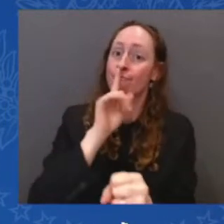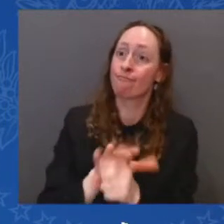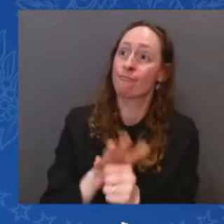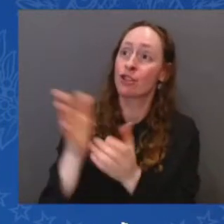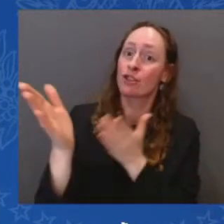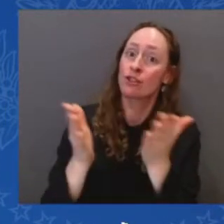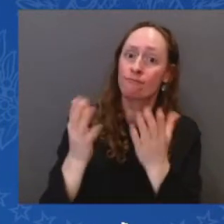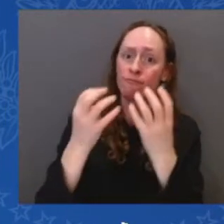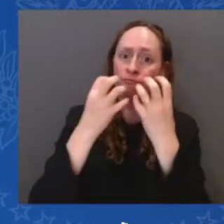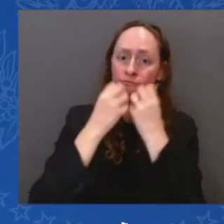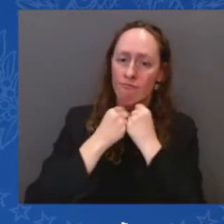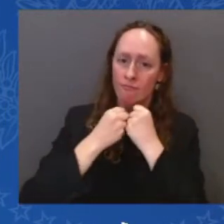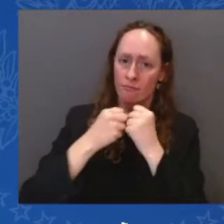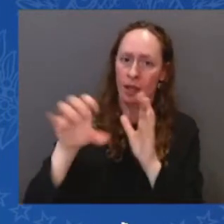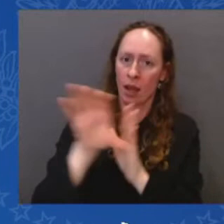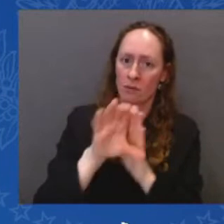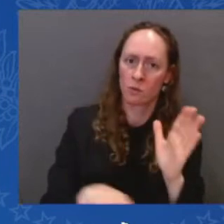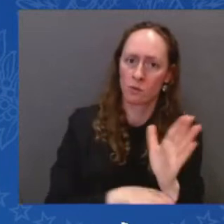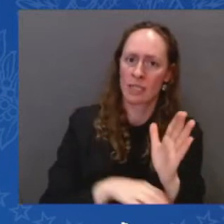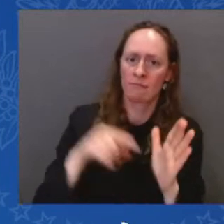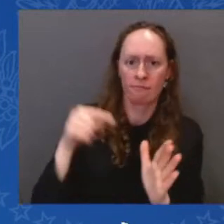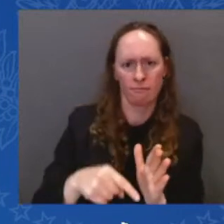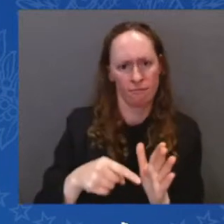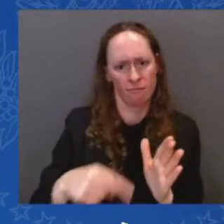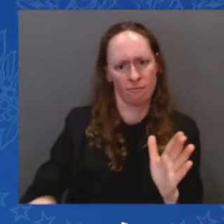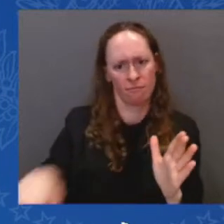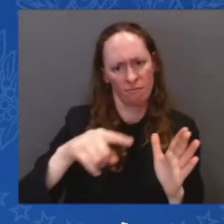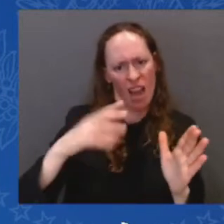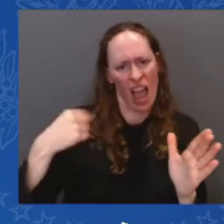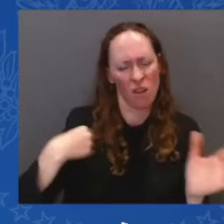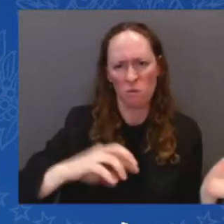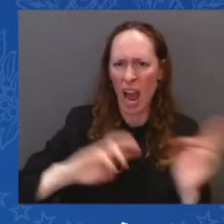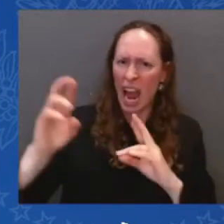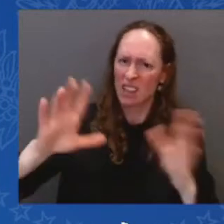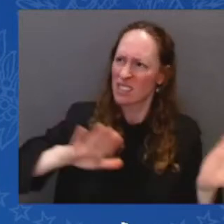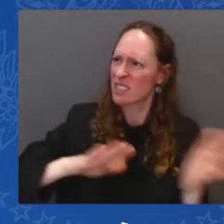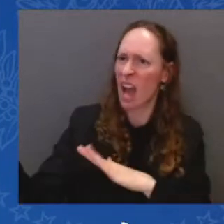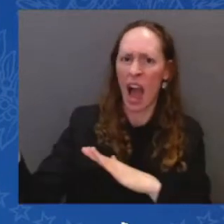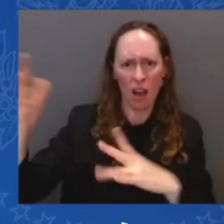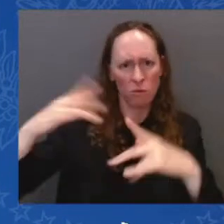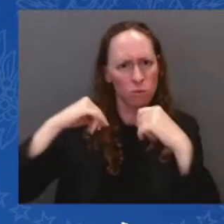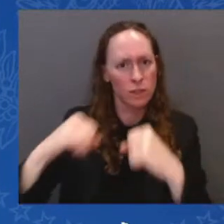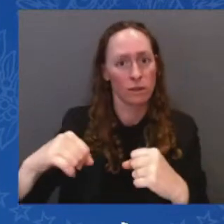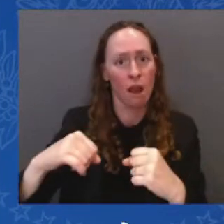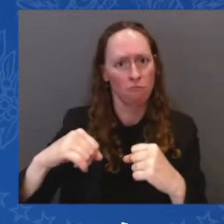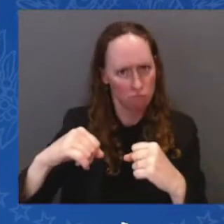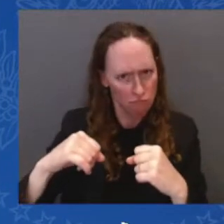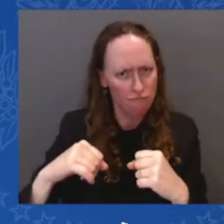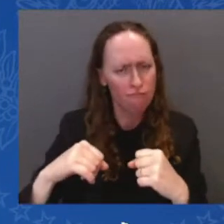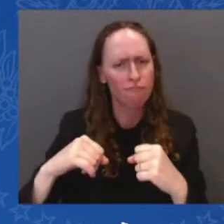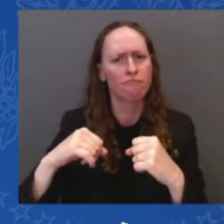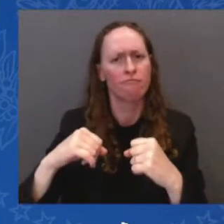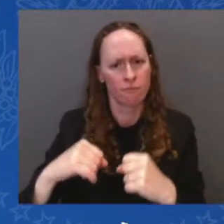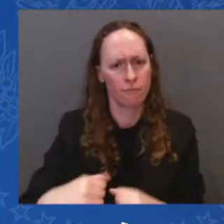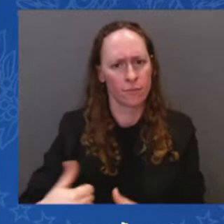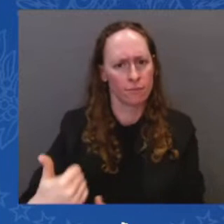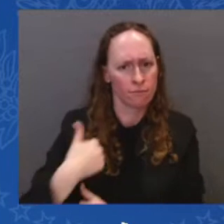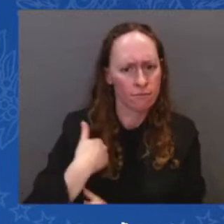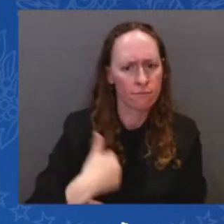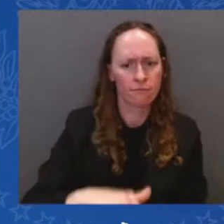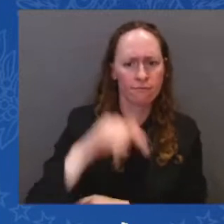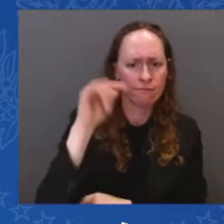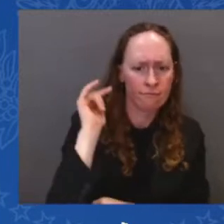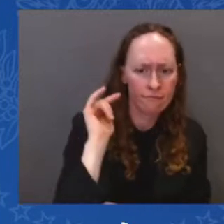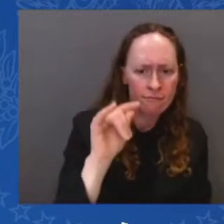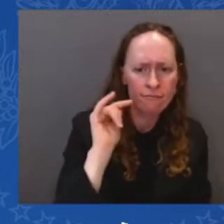to die to protect it. Every soldier, sailor, airman, Marine, Guardian, and Coast Guardsman, each of